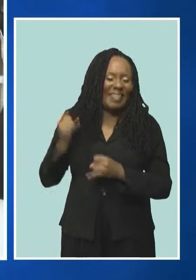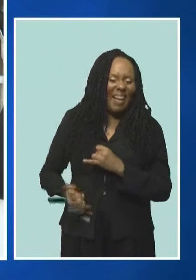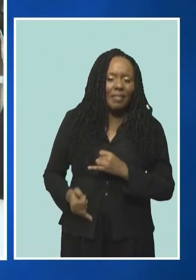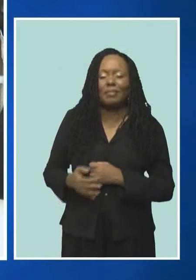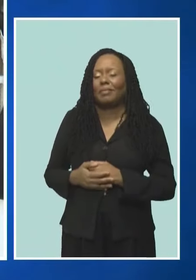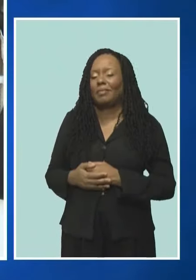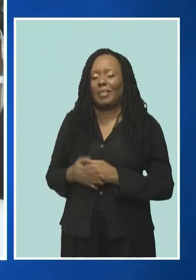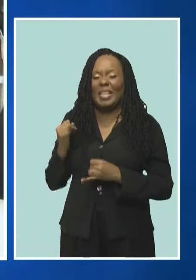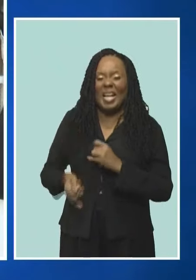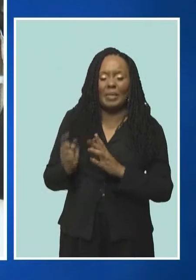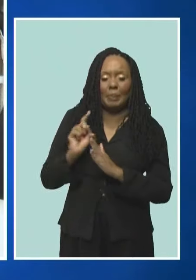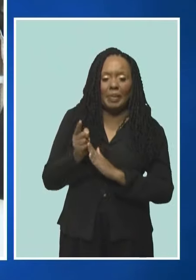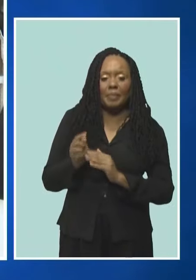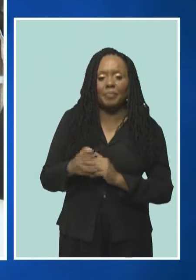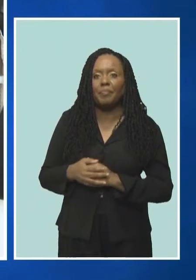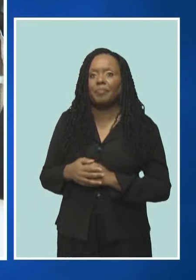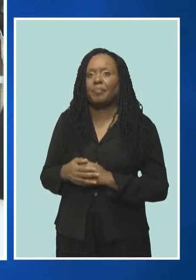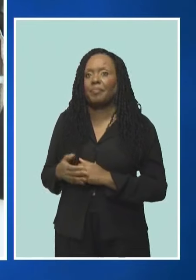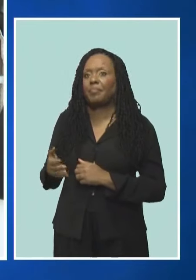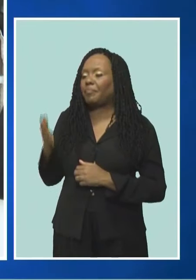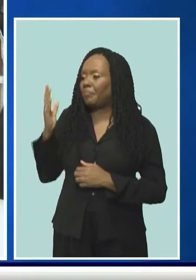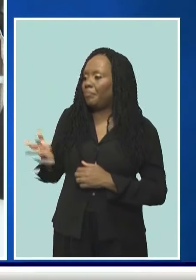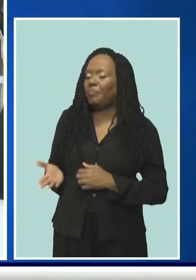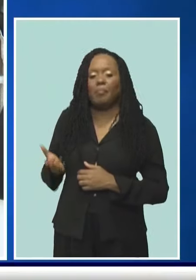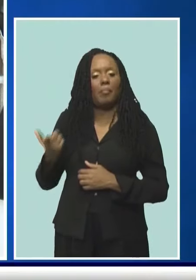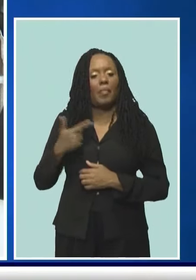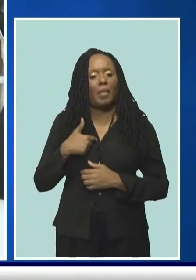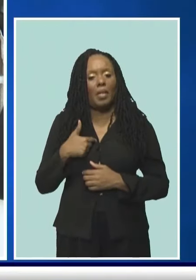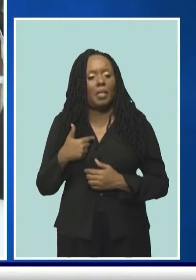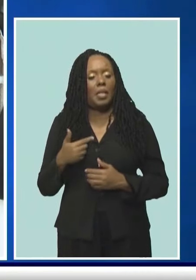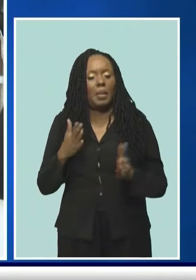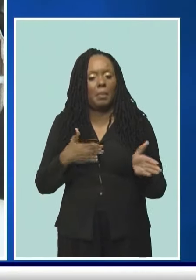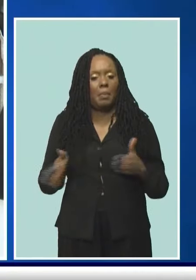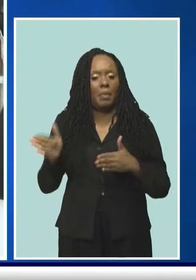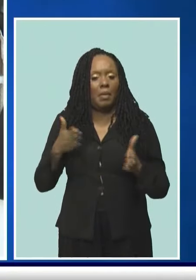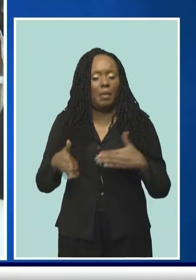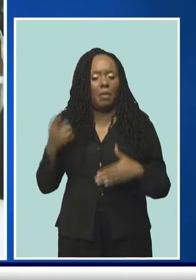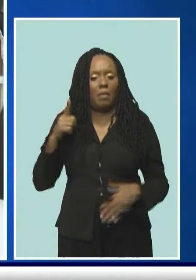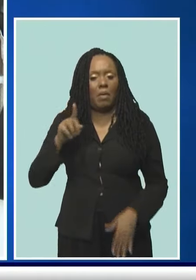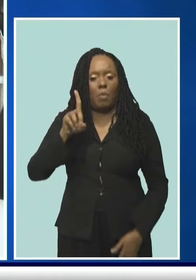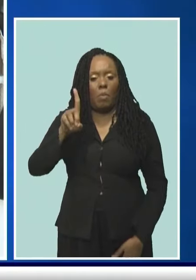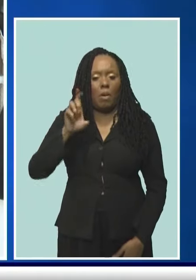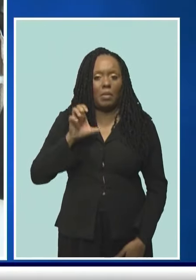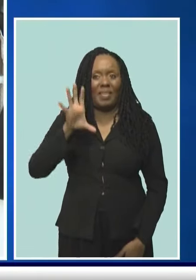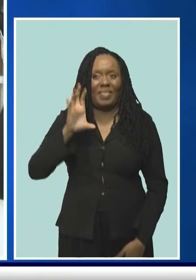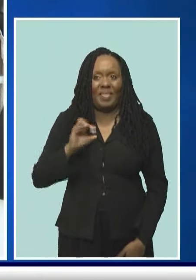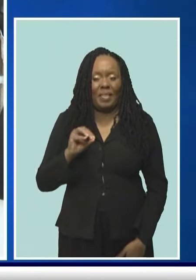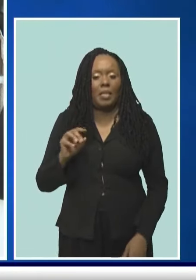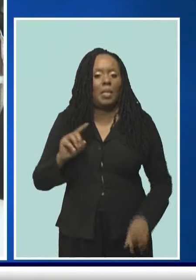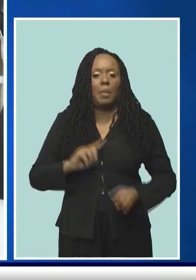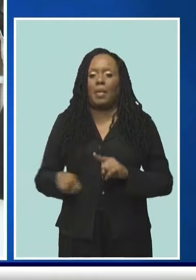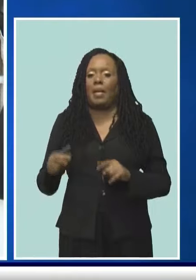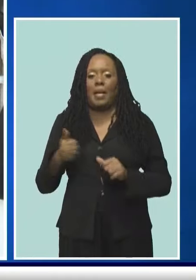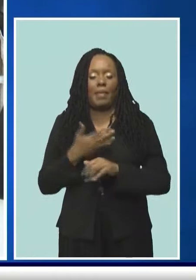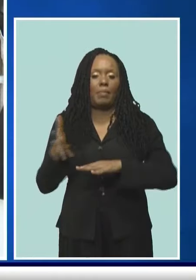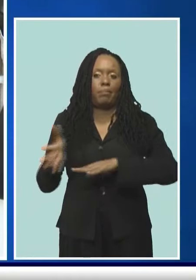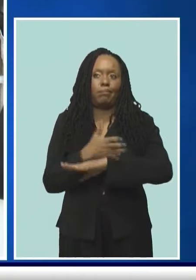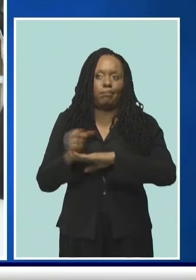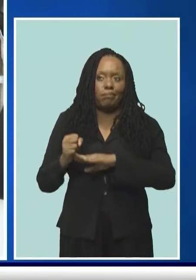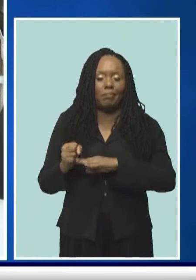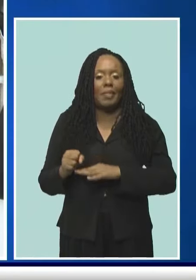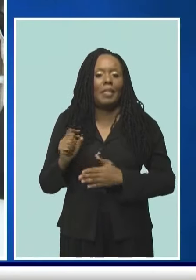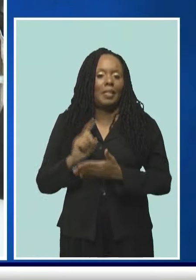Kadooment, the numbers, I mean, carried them to 150, but after being sold out since last